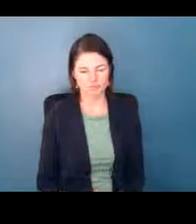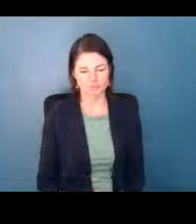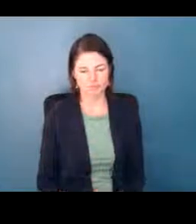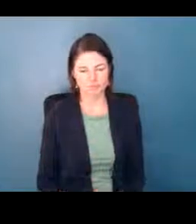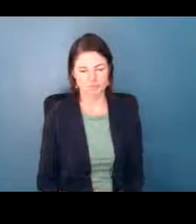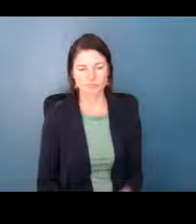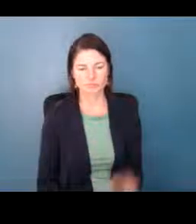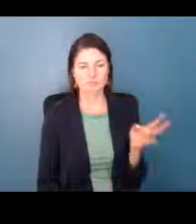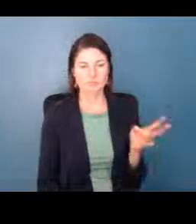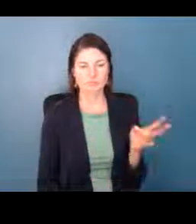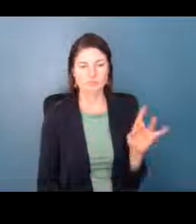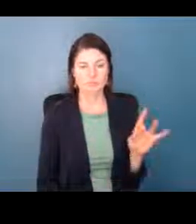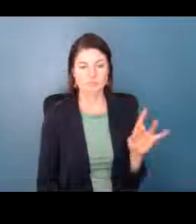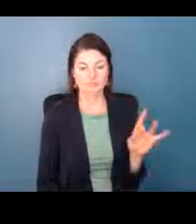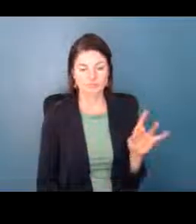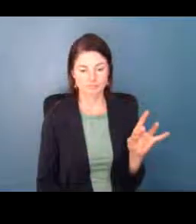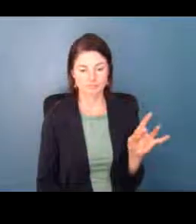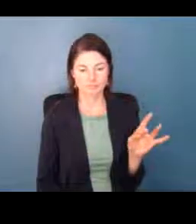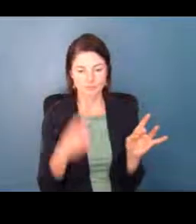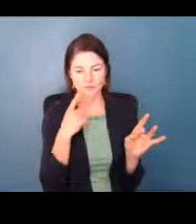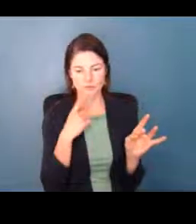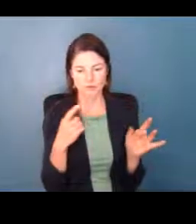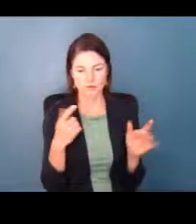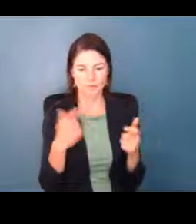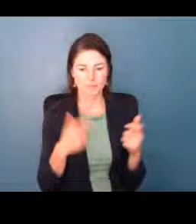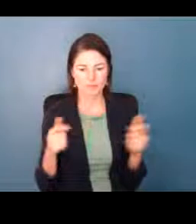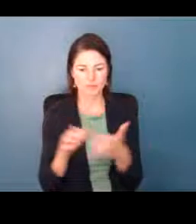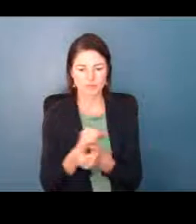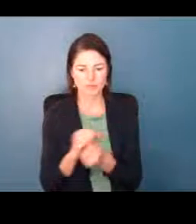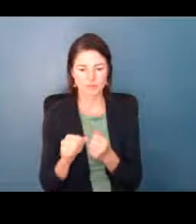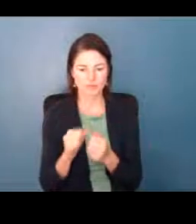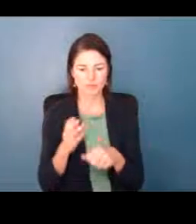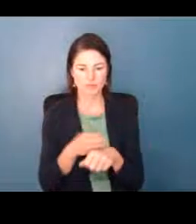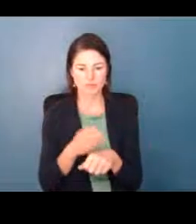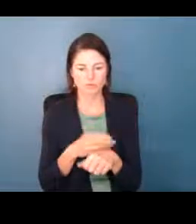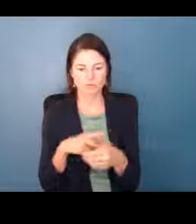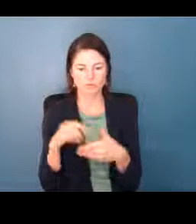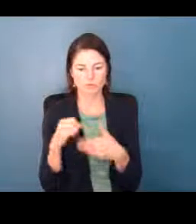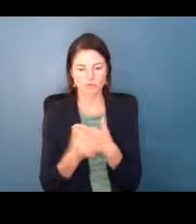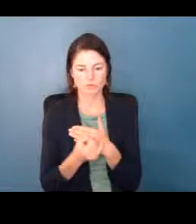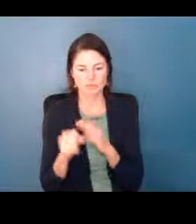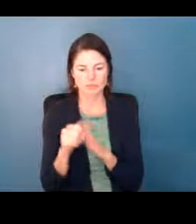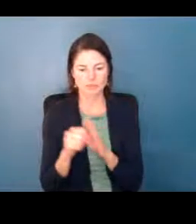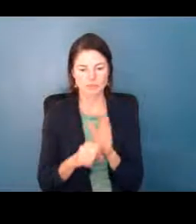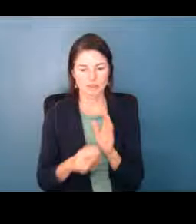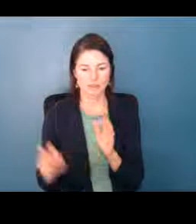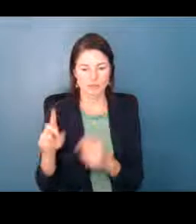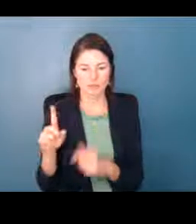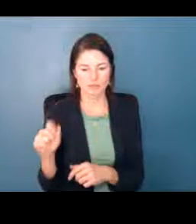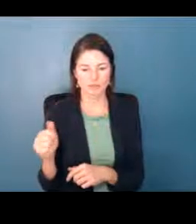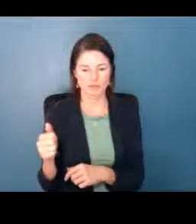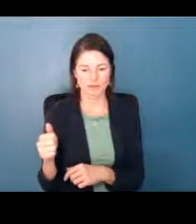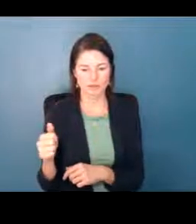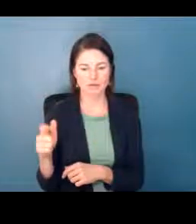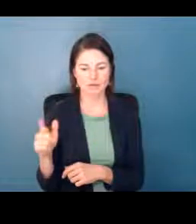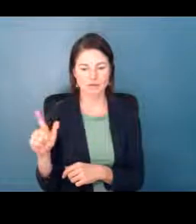78 is an action item for a major damage restoration project on State Route 110 in Los Angeles County that is